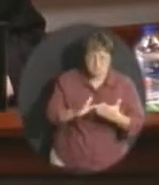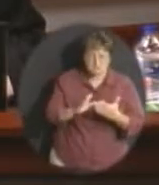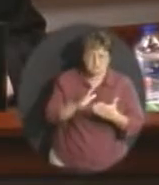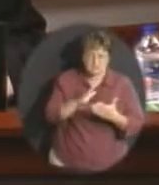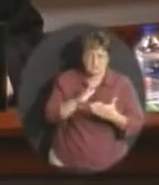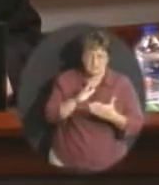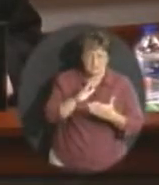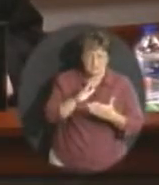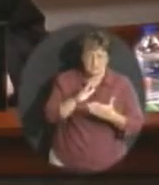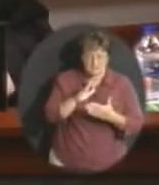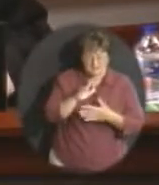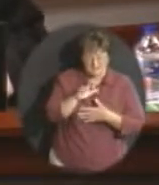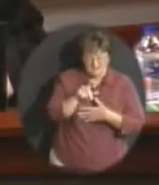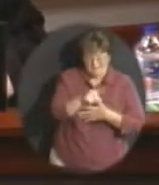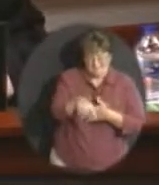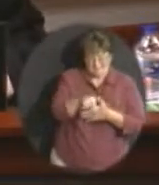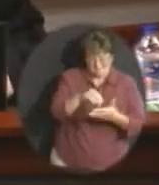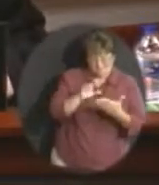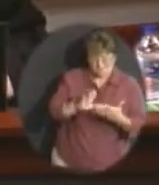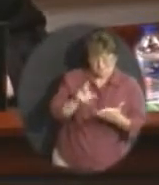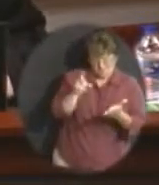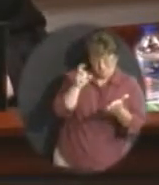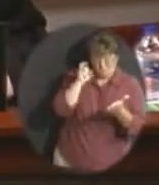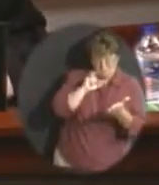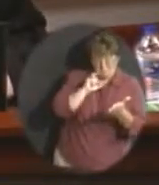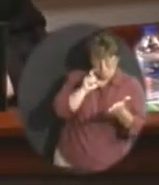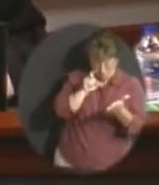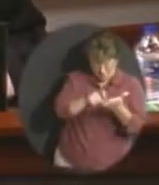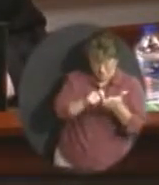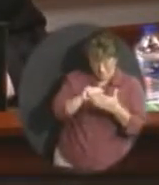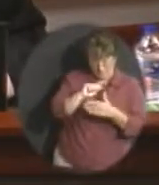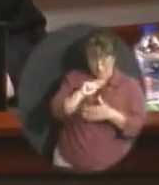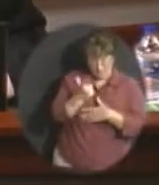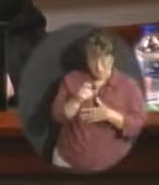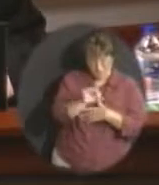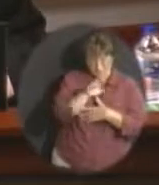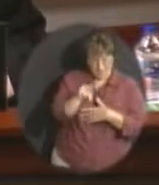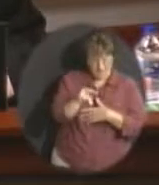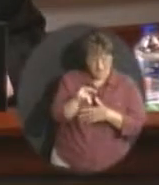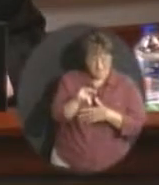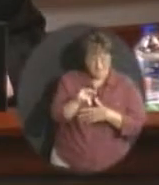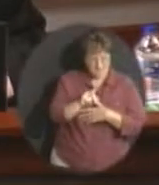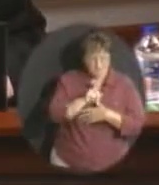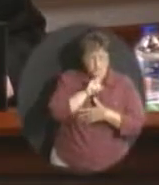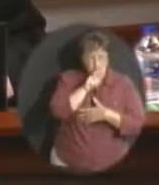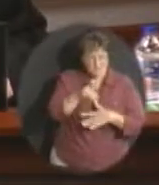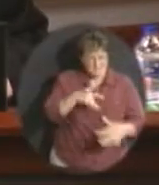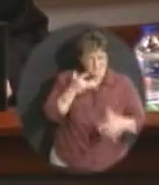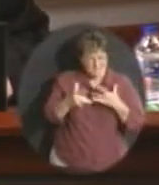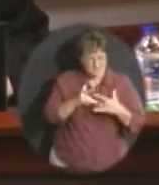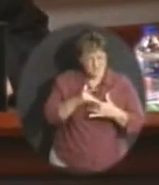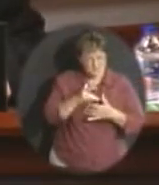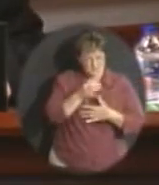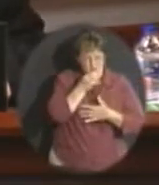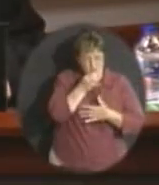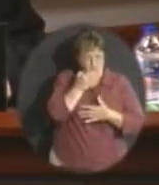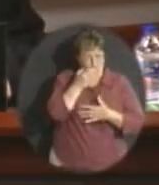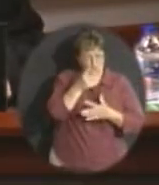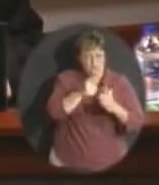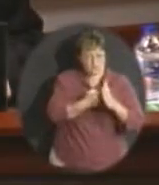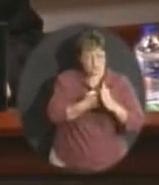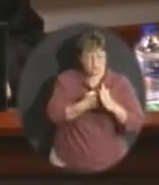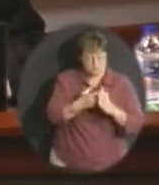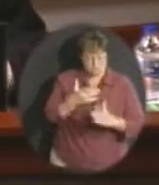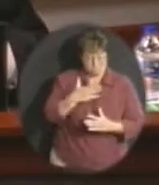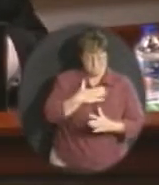outstanding achievements through the school year. And the exciting part is that we're getting ready to start again with the start of the new school year. So my remarks are going to really